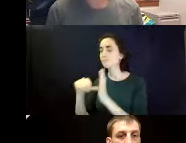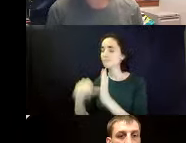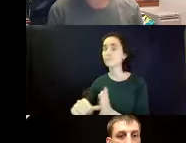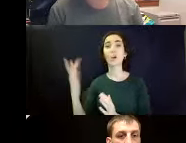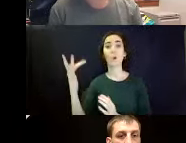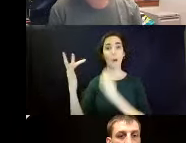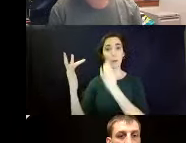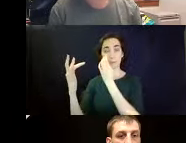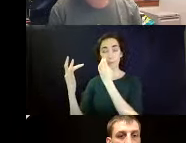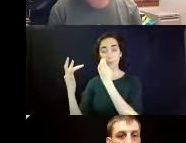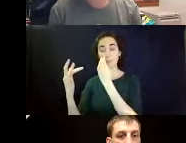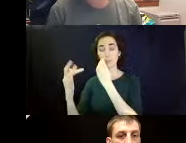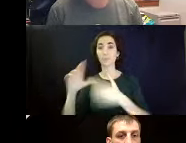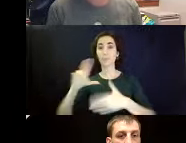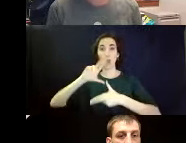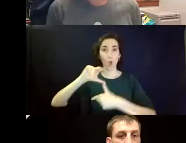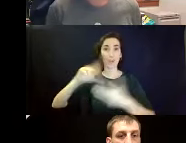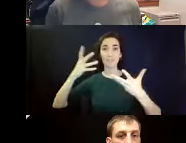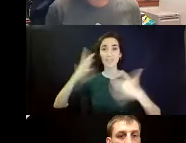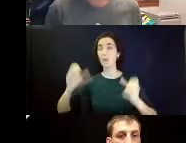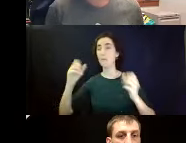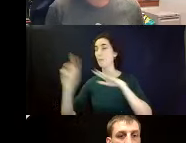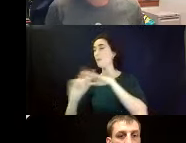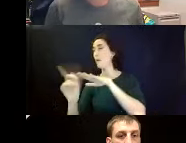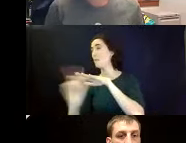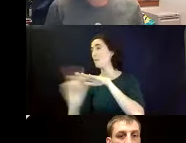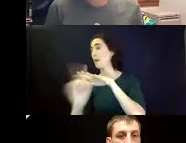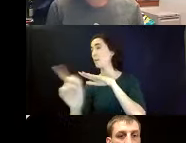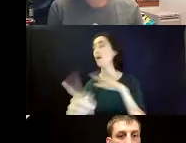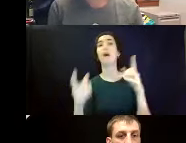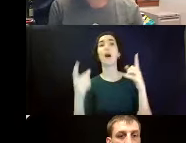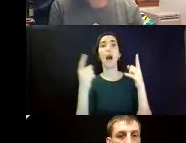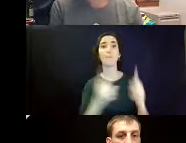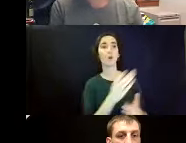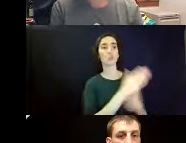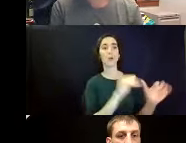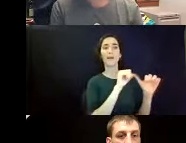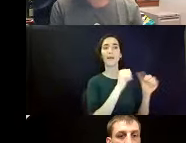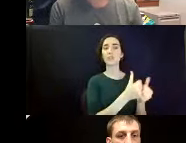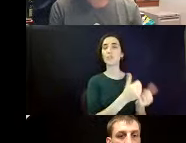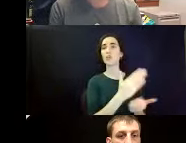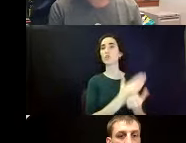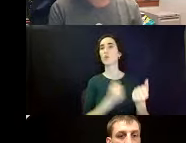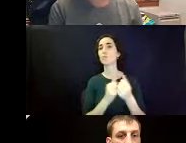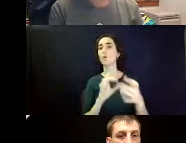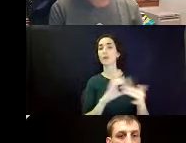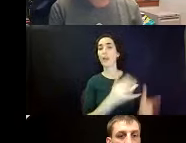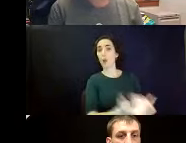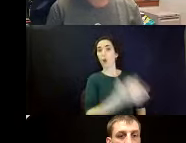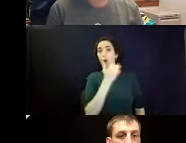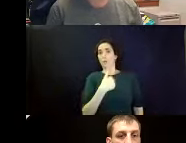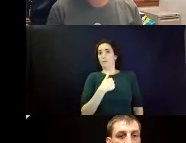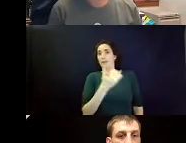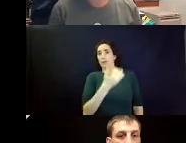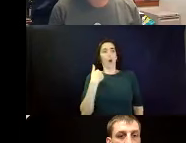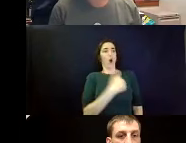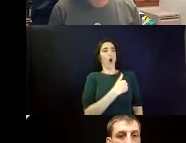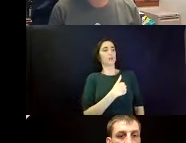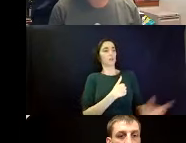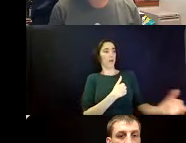big, evacuation, we have some of those agency and support coordinators calling us, wanting us